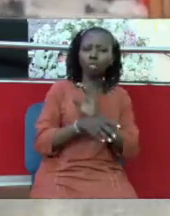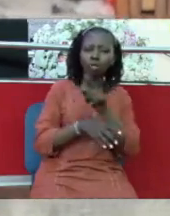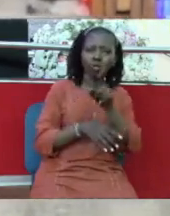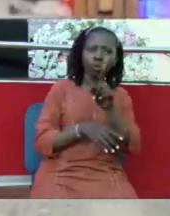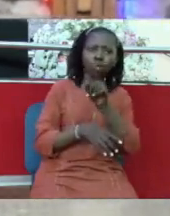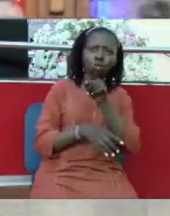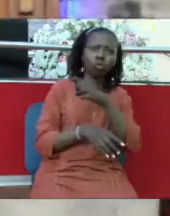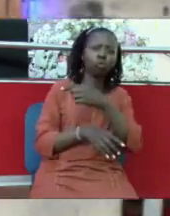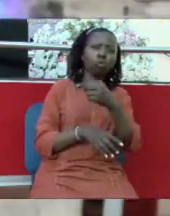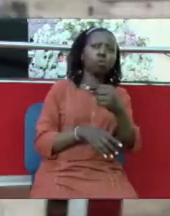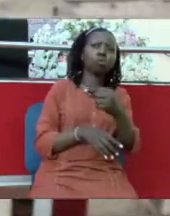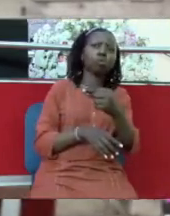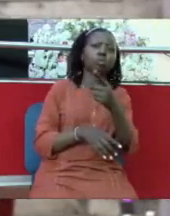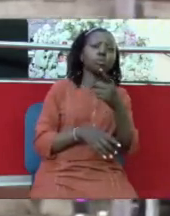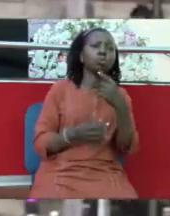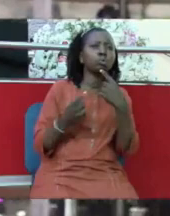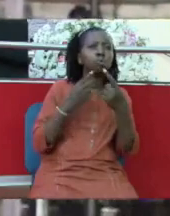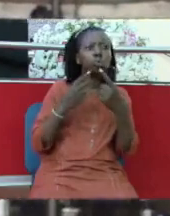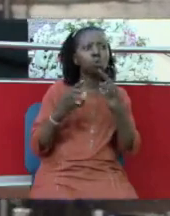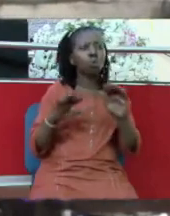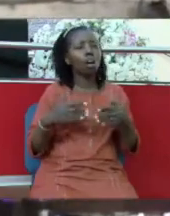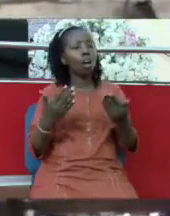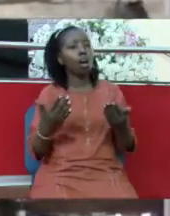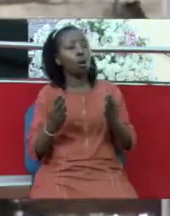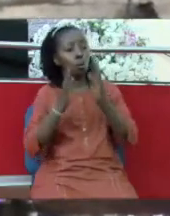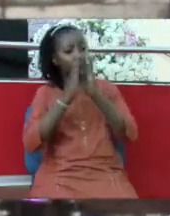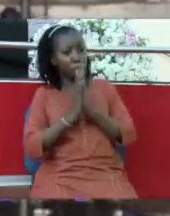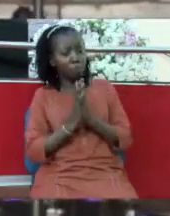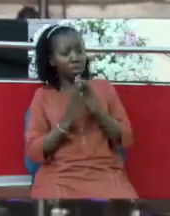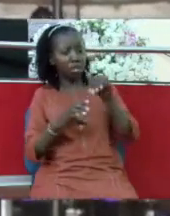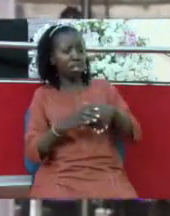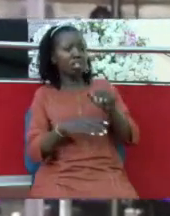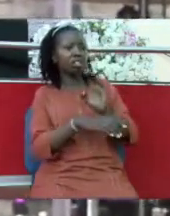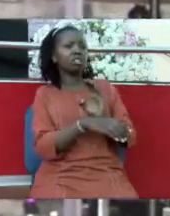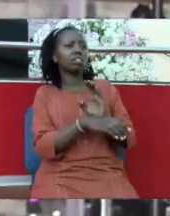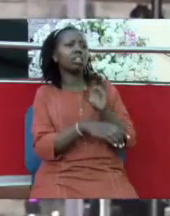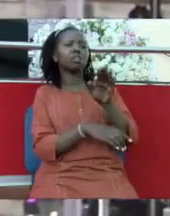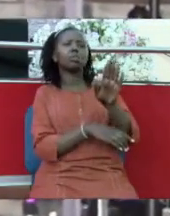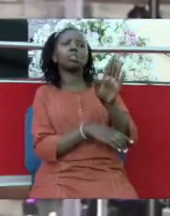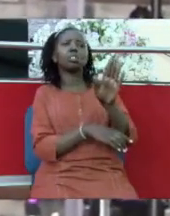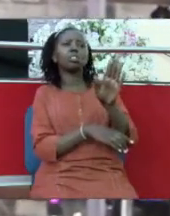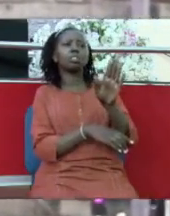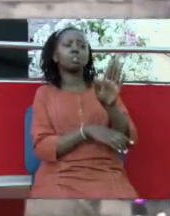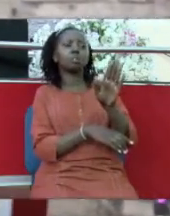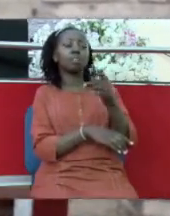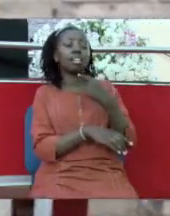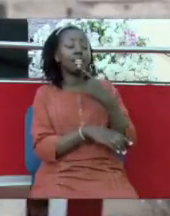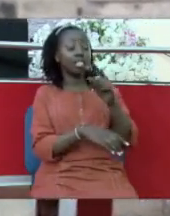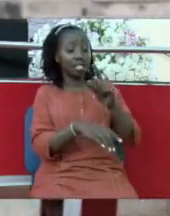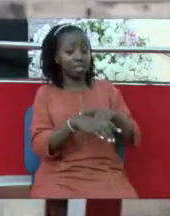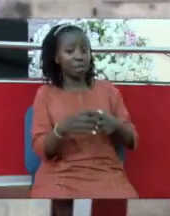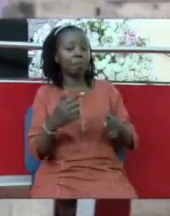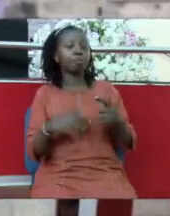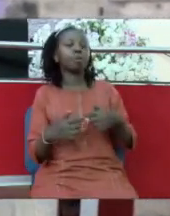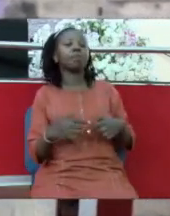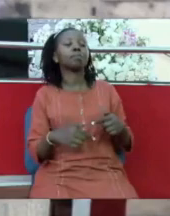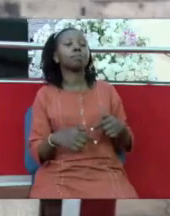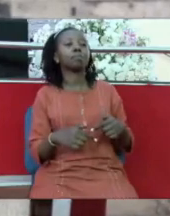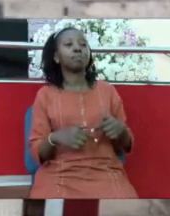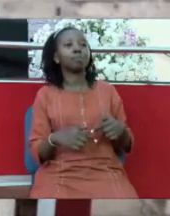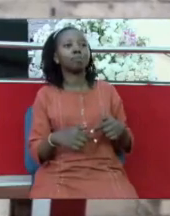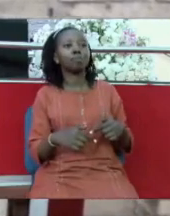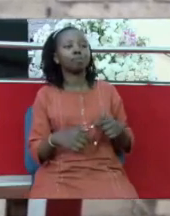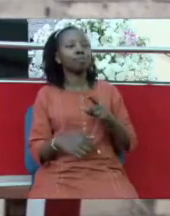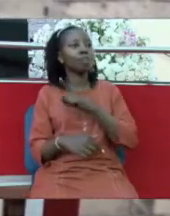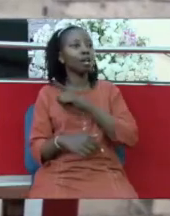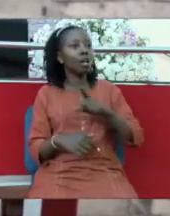are talking of how you pray in your denomination. He said, a time is coming. The Lord